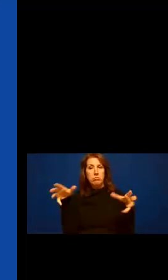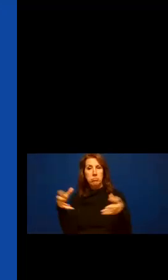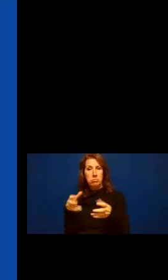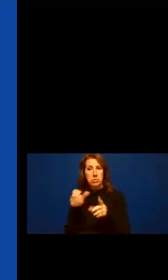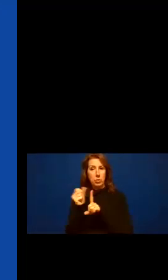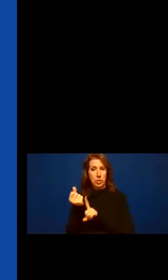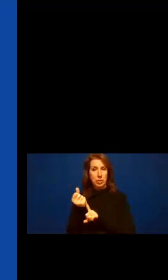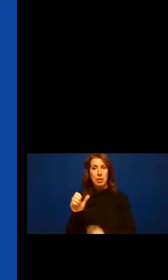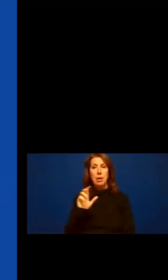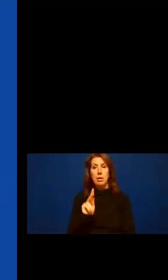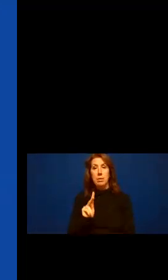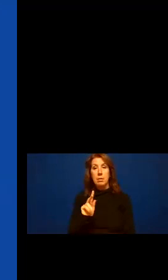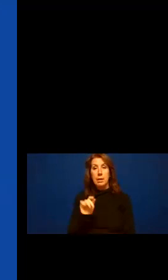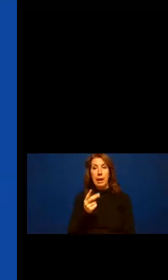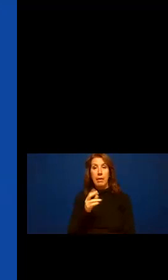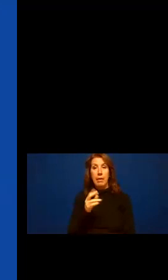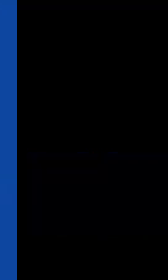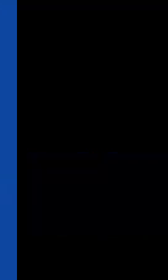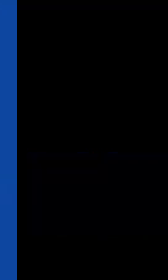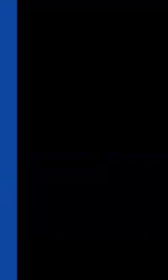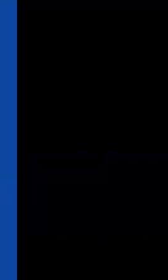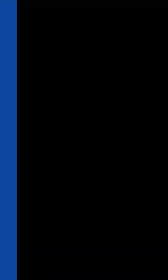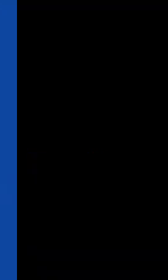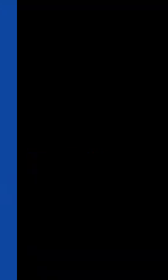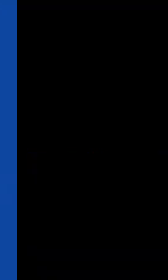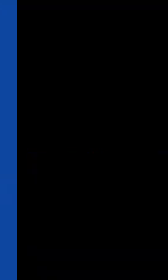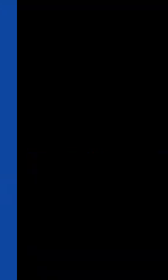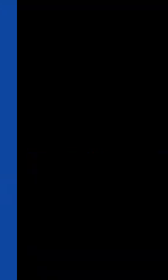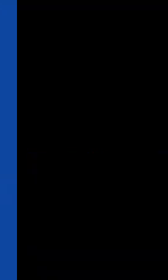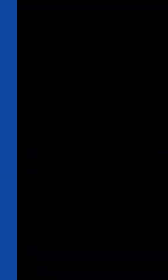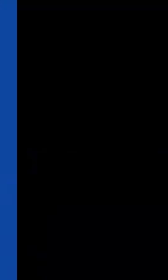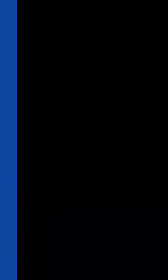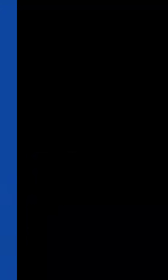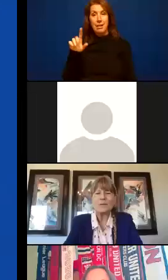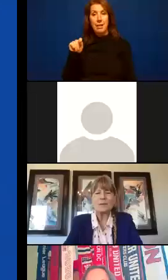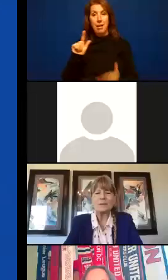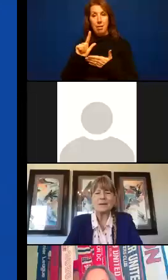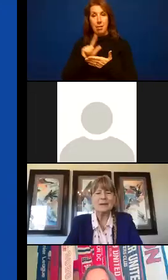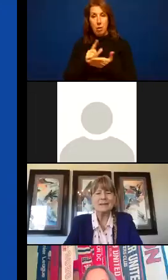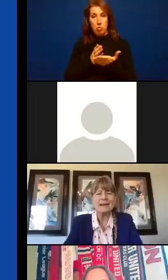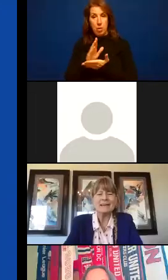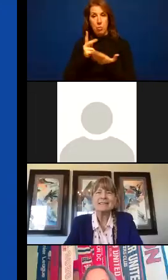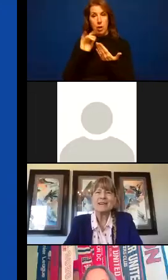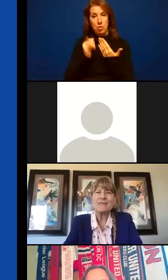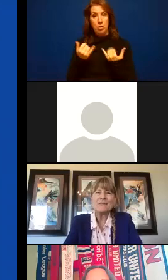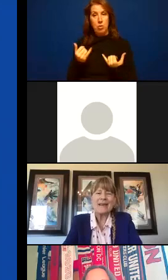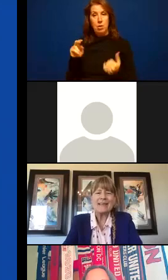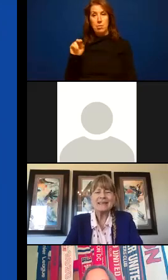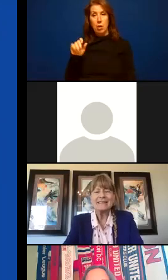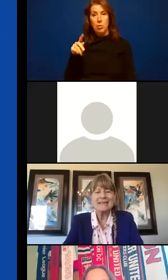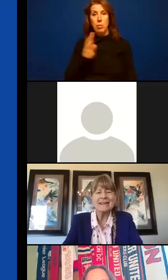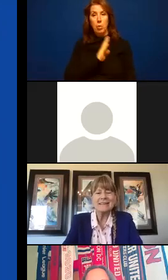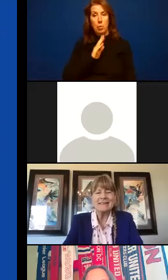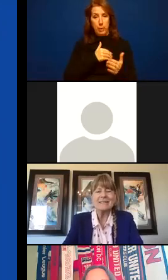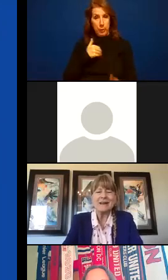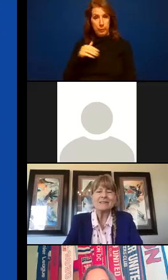Flaherty is the executive director of the Connecticut Legal Rights Project and a current NARPA board member. Jennifer